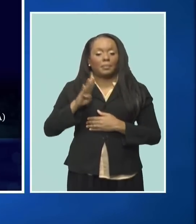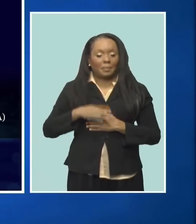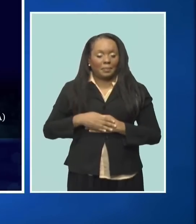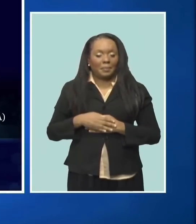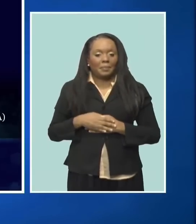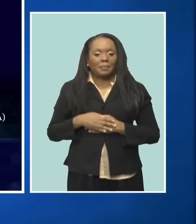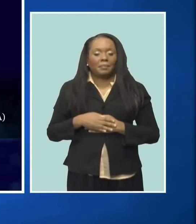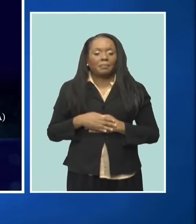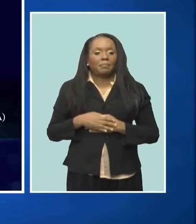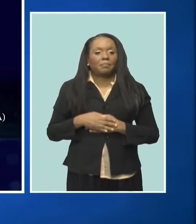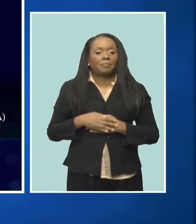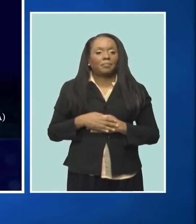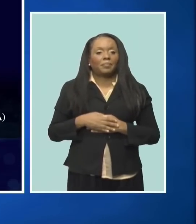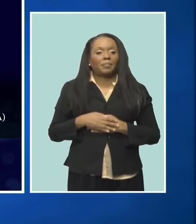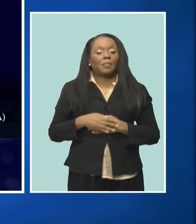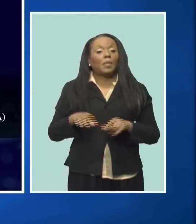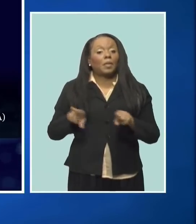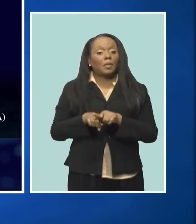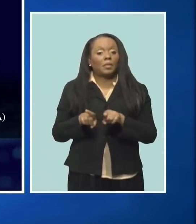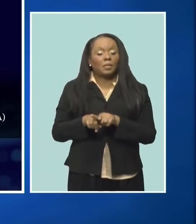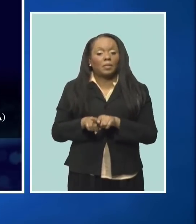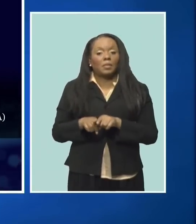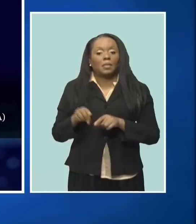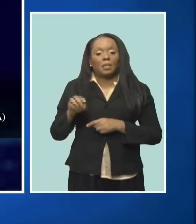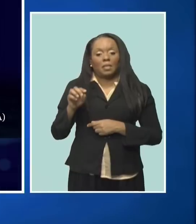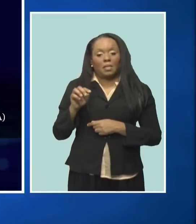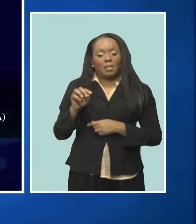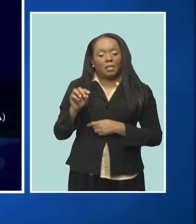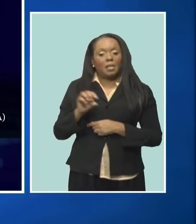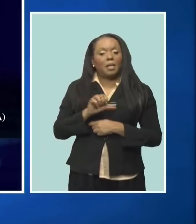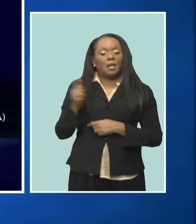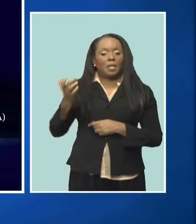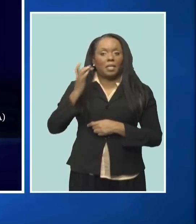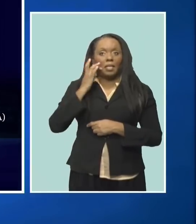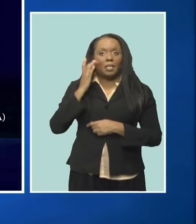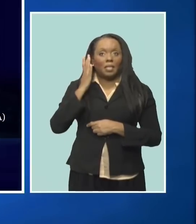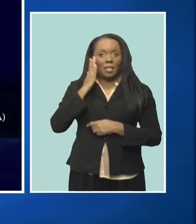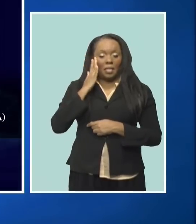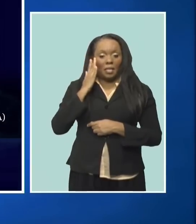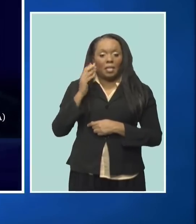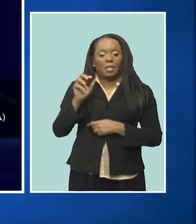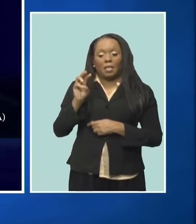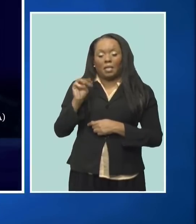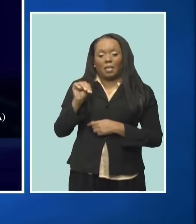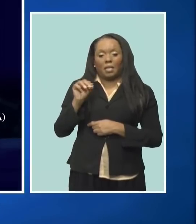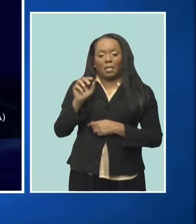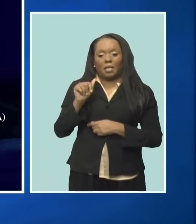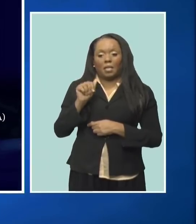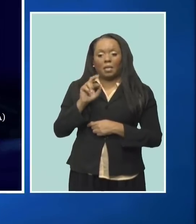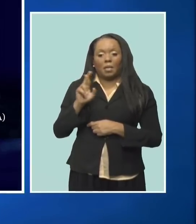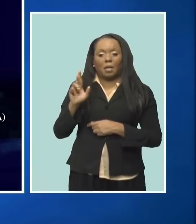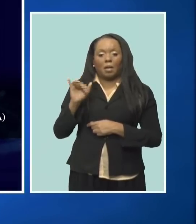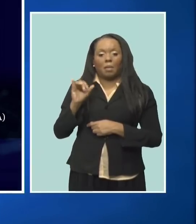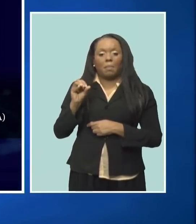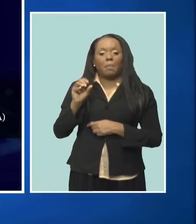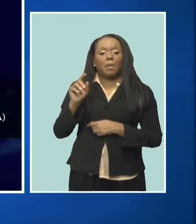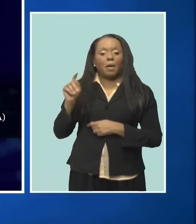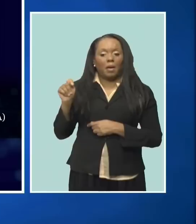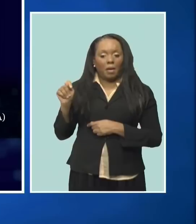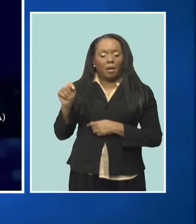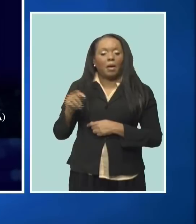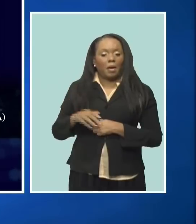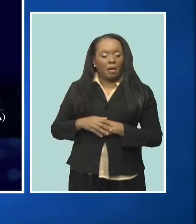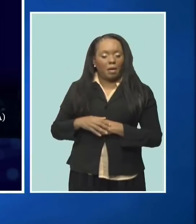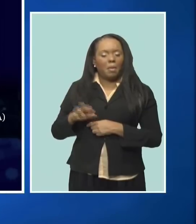also building for Marriott's long-awaited transformation as they introduce the world to the new